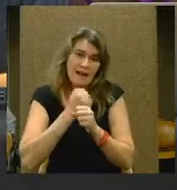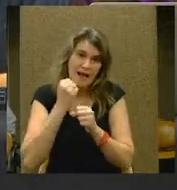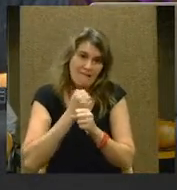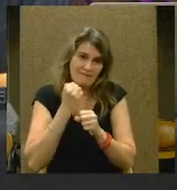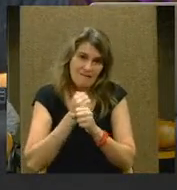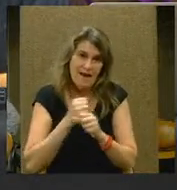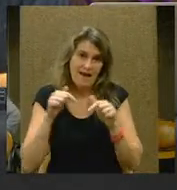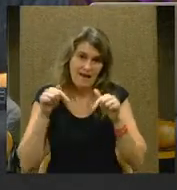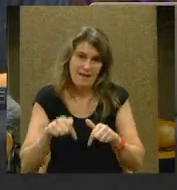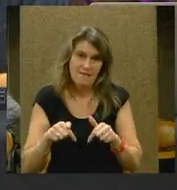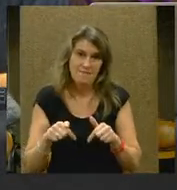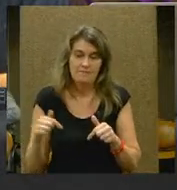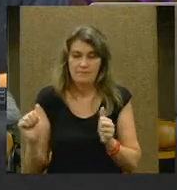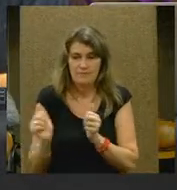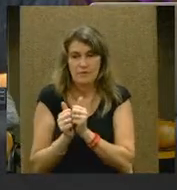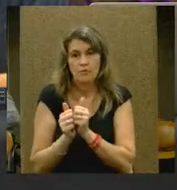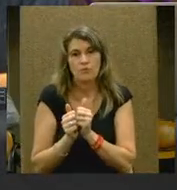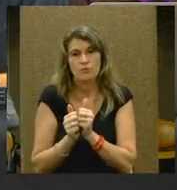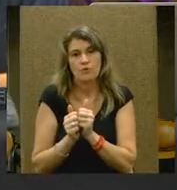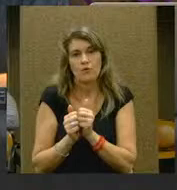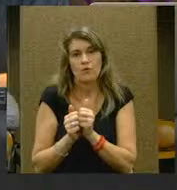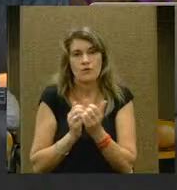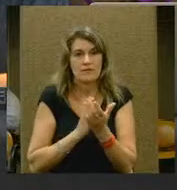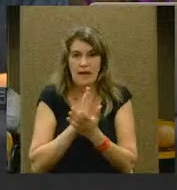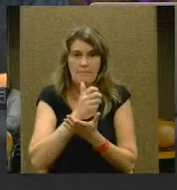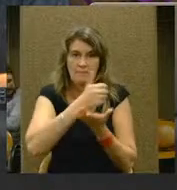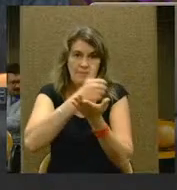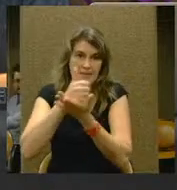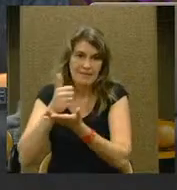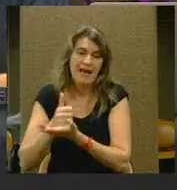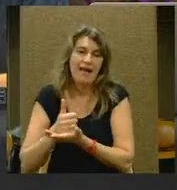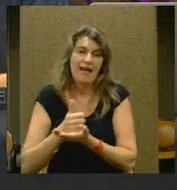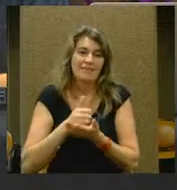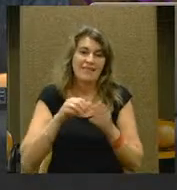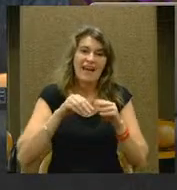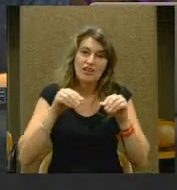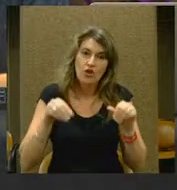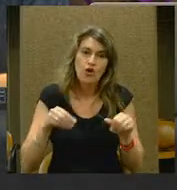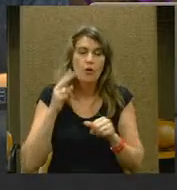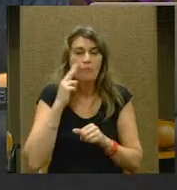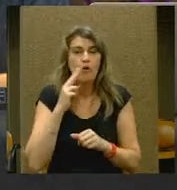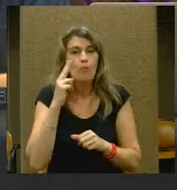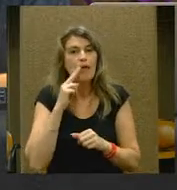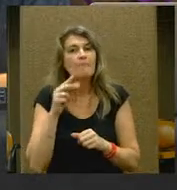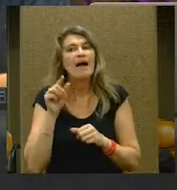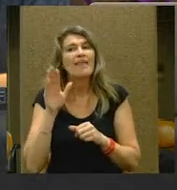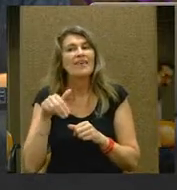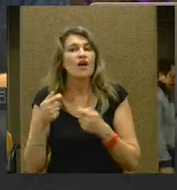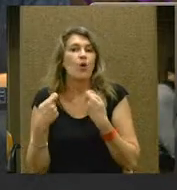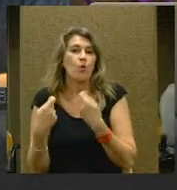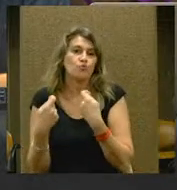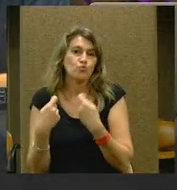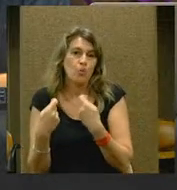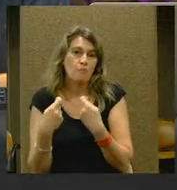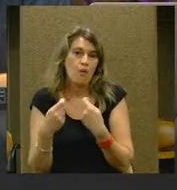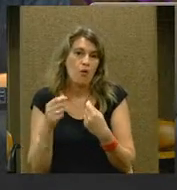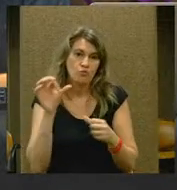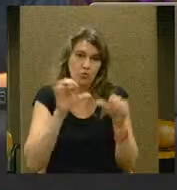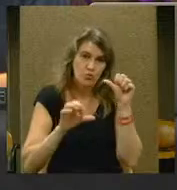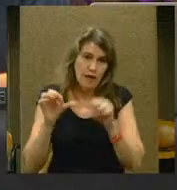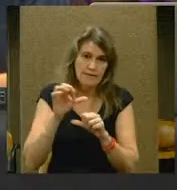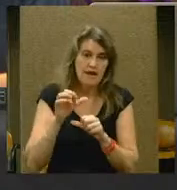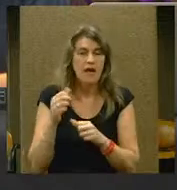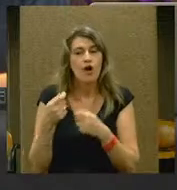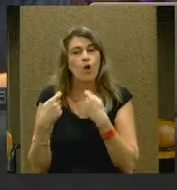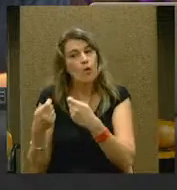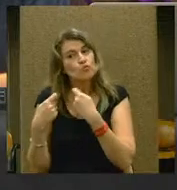continuing to work with us on our daily basis on the field regarding drug